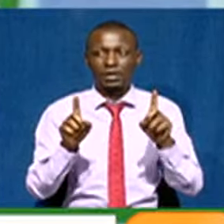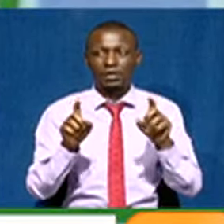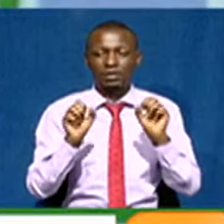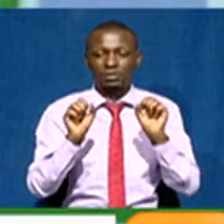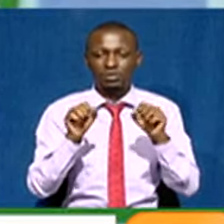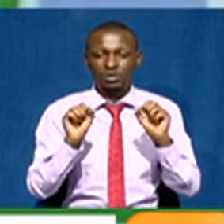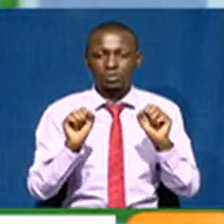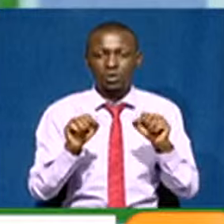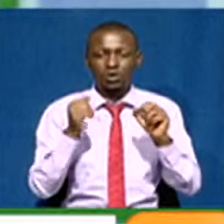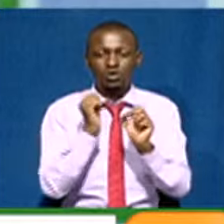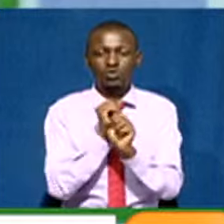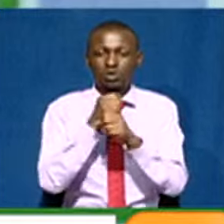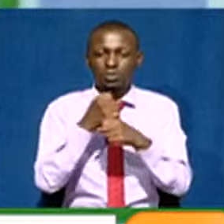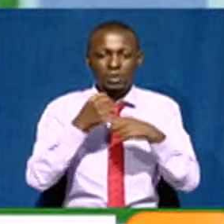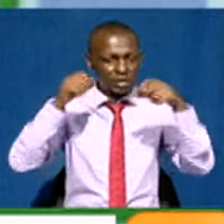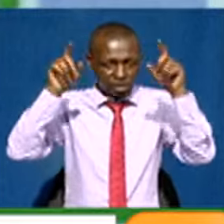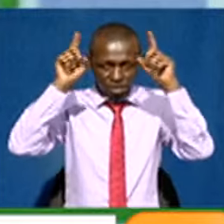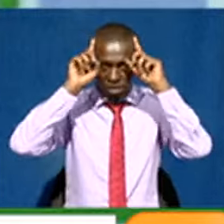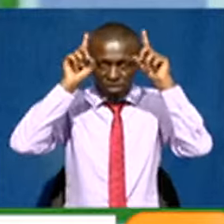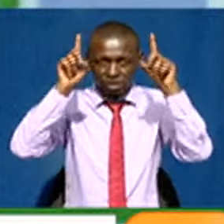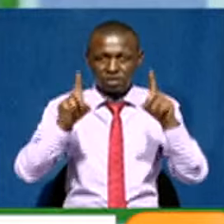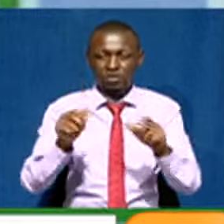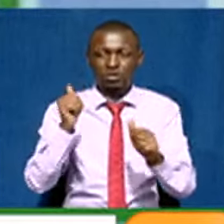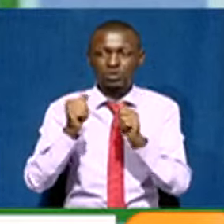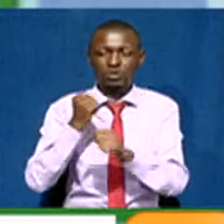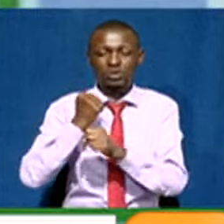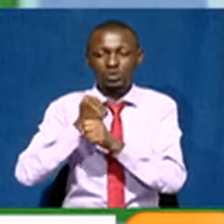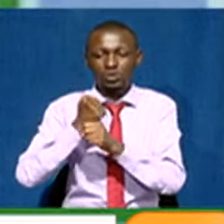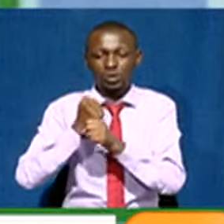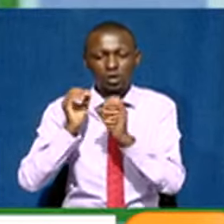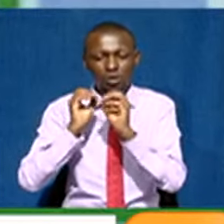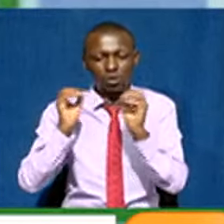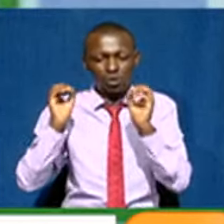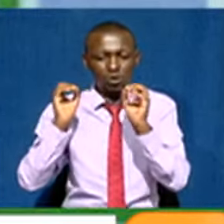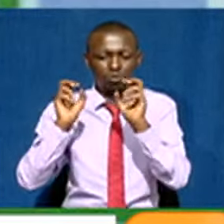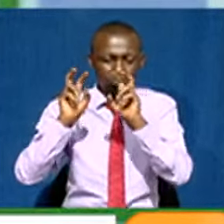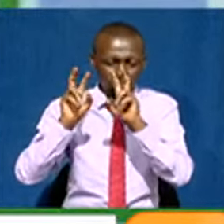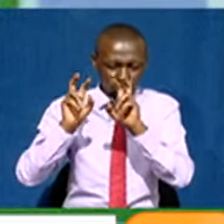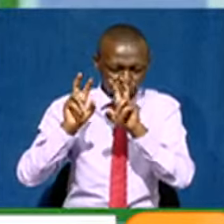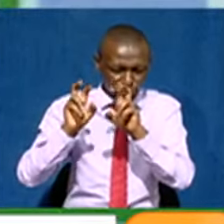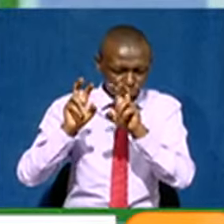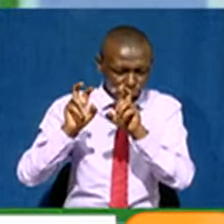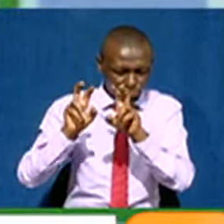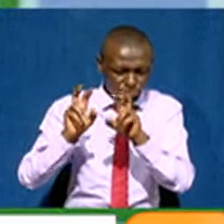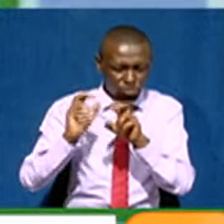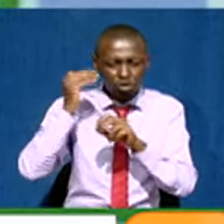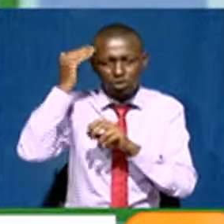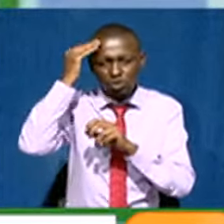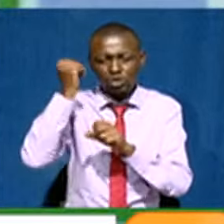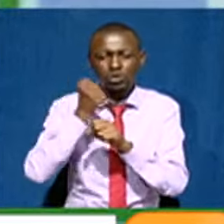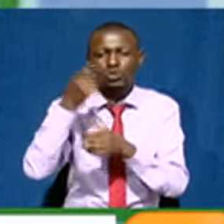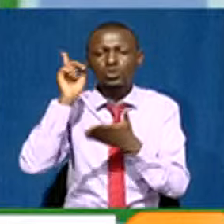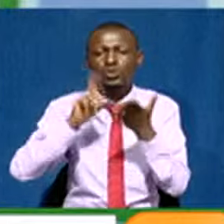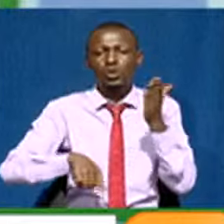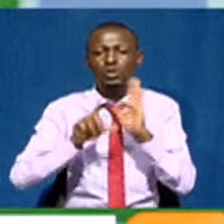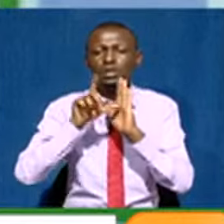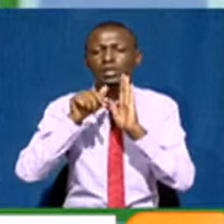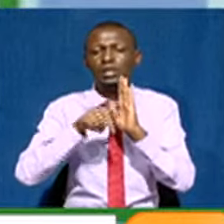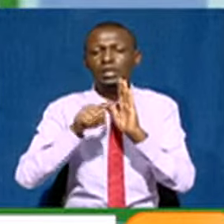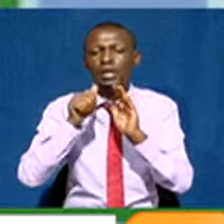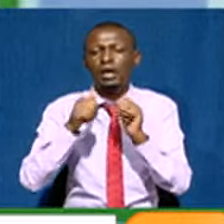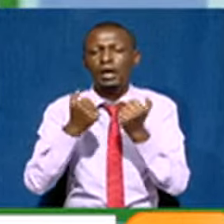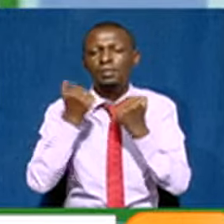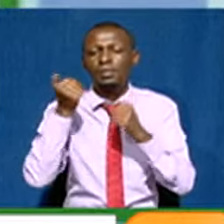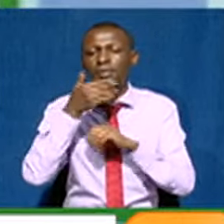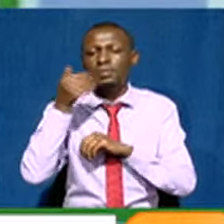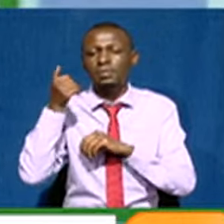make. When we make decisions that don't work, we look at them and see what is it that we can do. And of course, that has led to